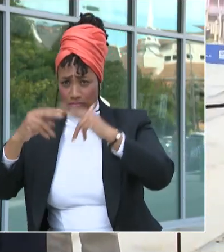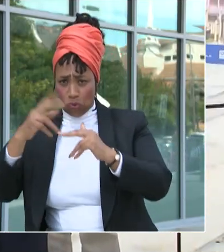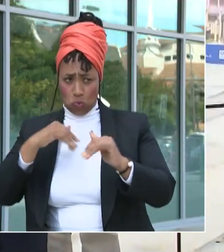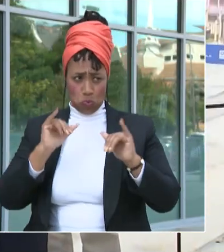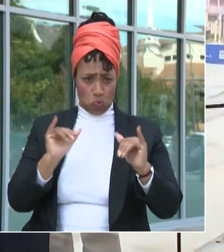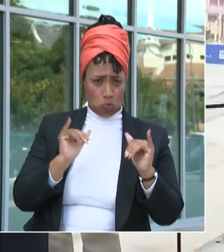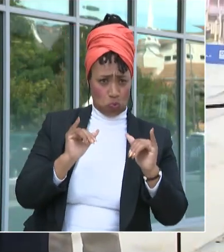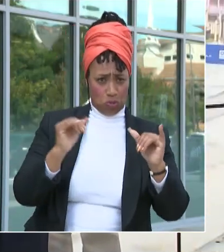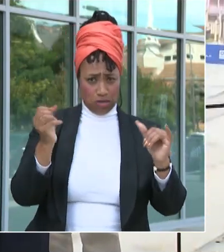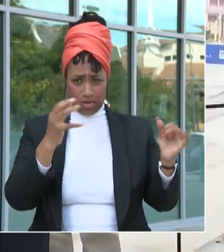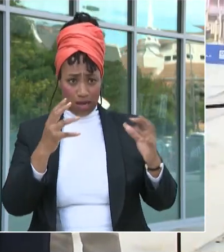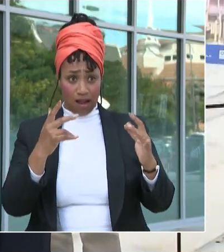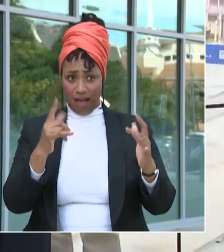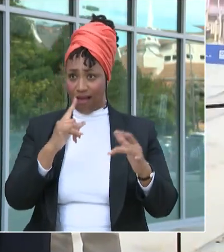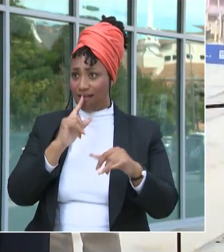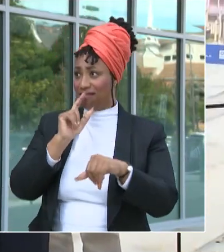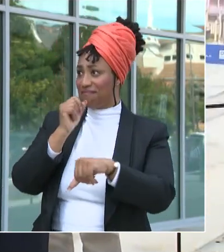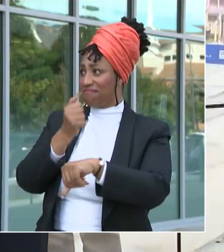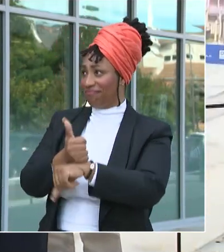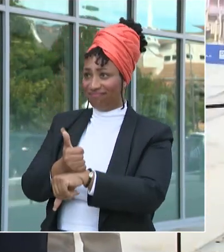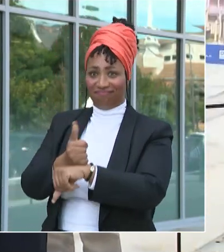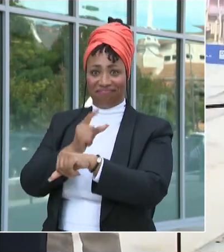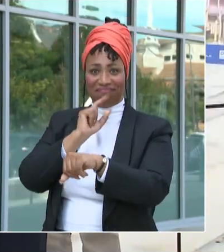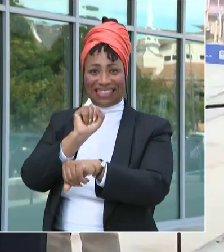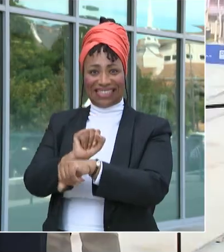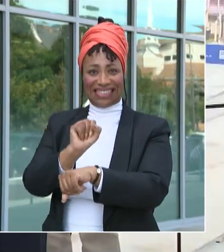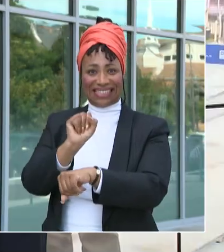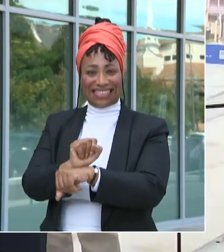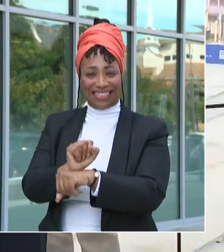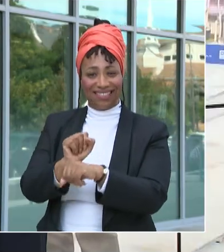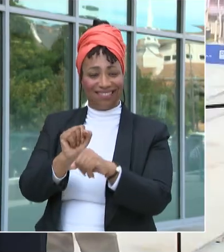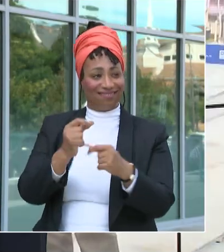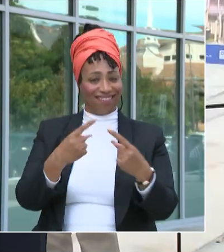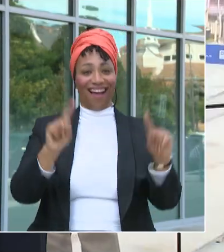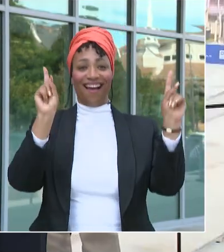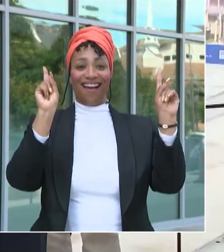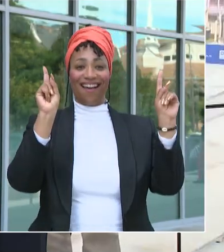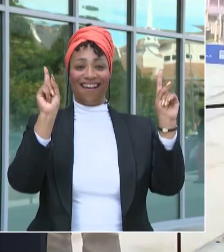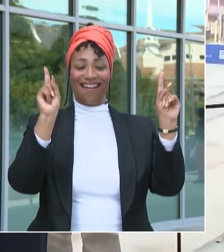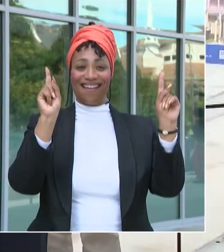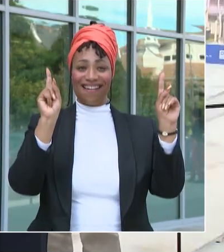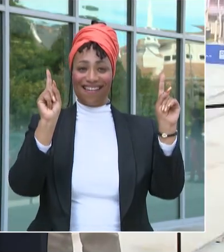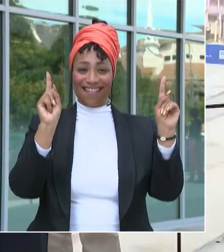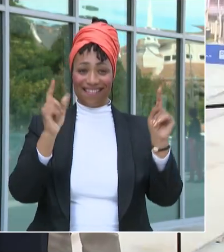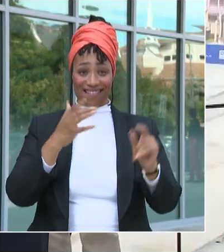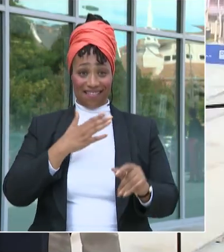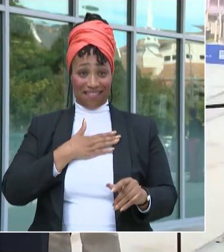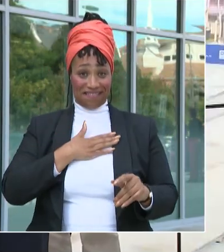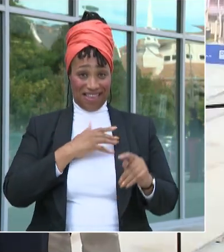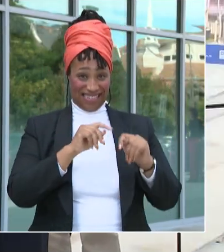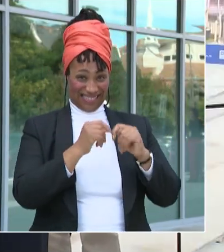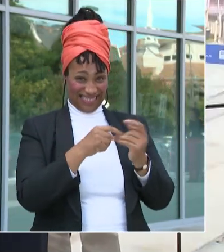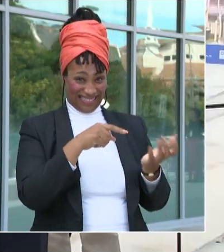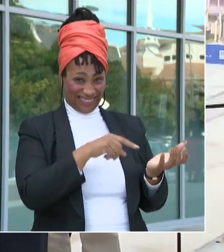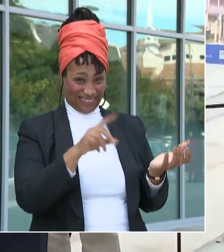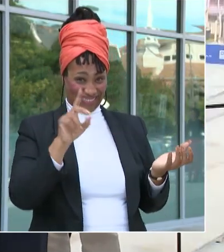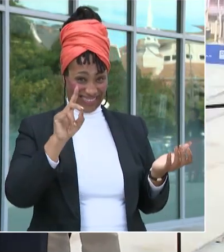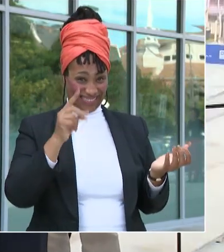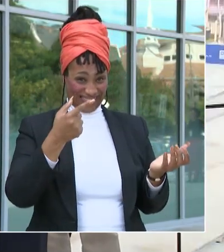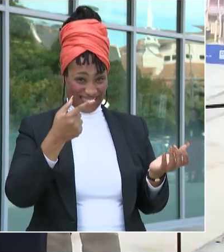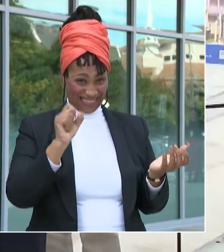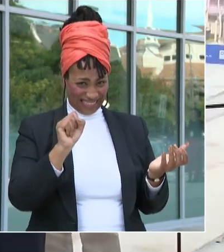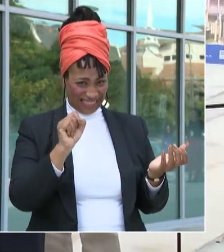be proud of. I want to thank my colleagues at the Department of General Services. Please raise your hand to be recognized. Our Interim Deputy Director,